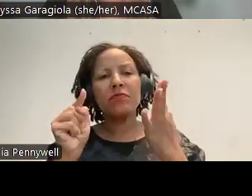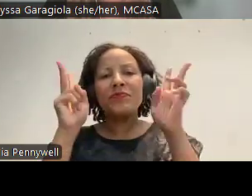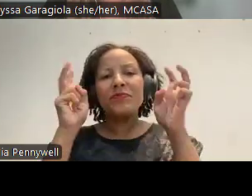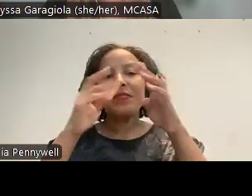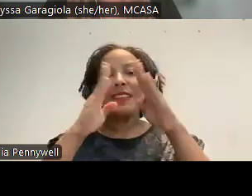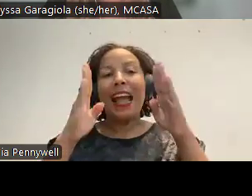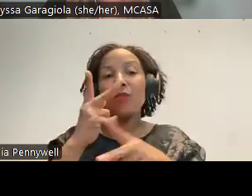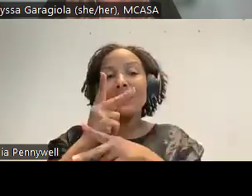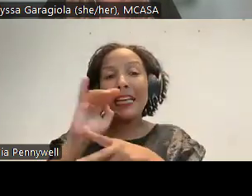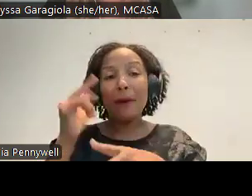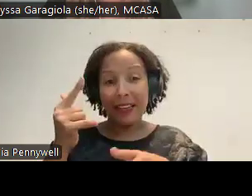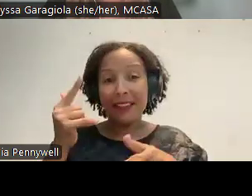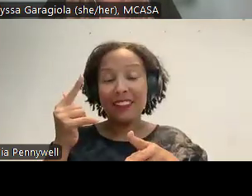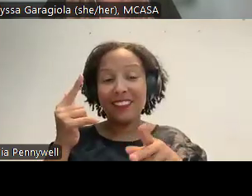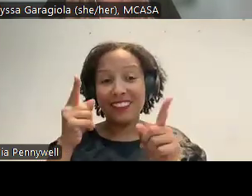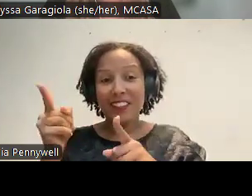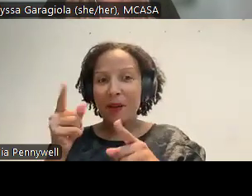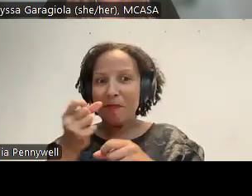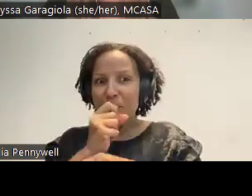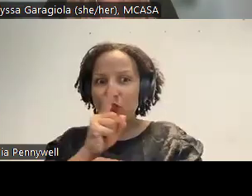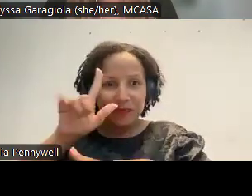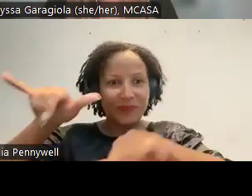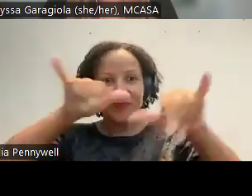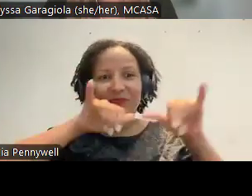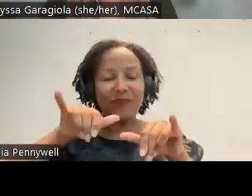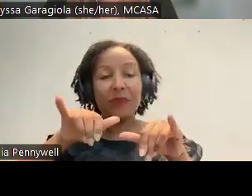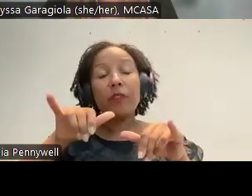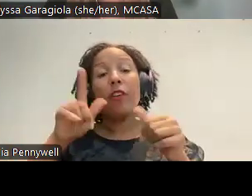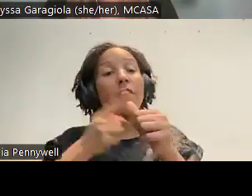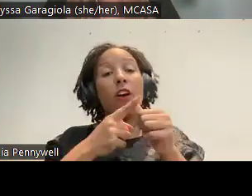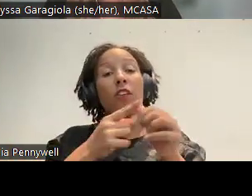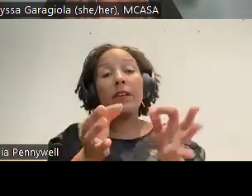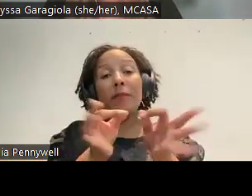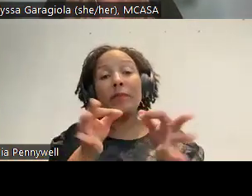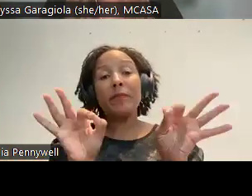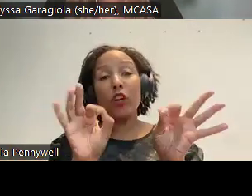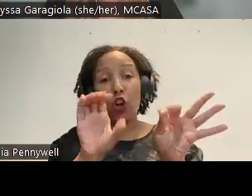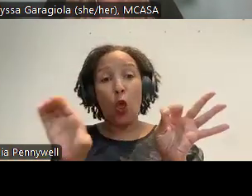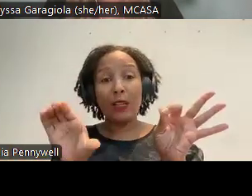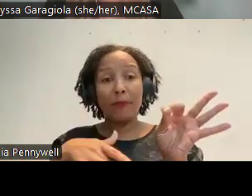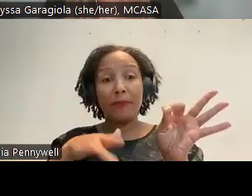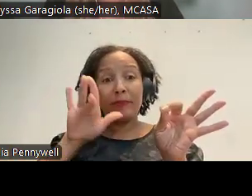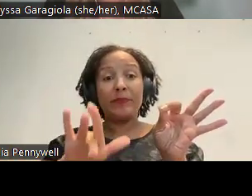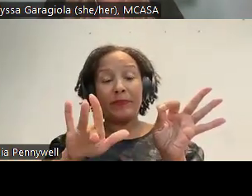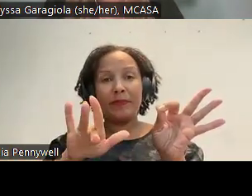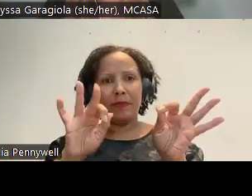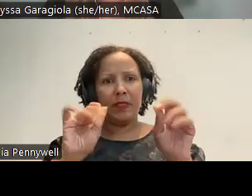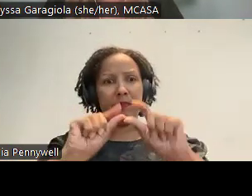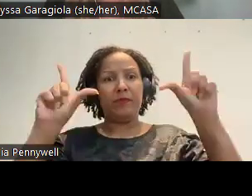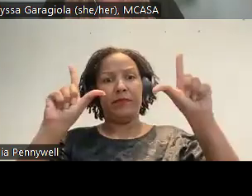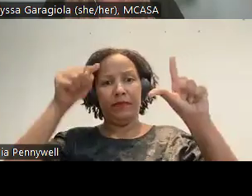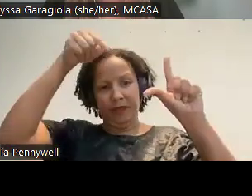First, closed captions have been enabled. You can access them by going to the bottom of your screen and clicking on the closed caption